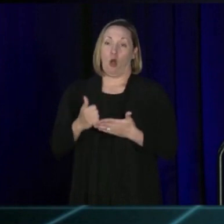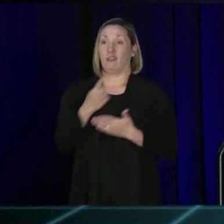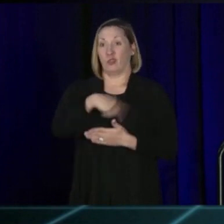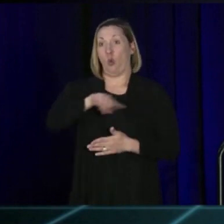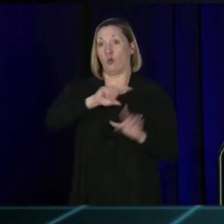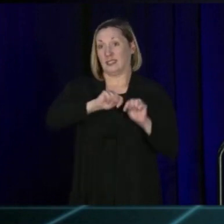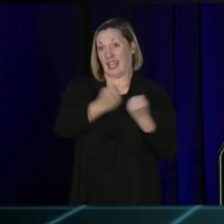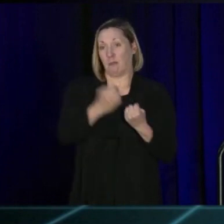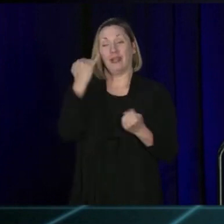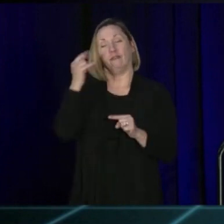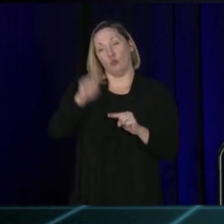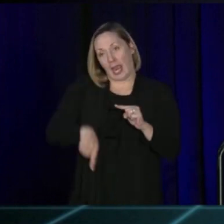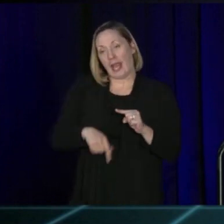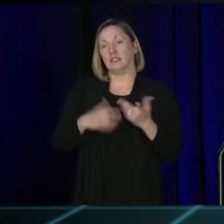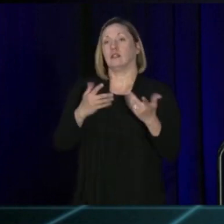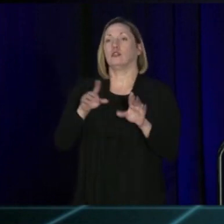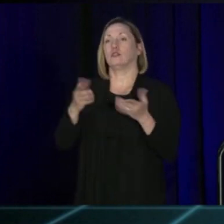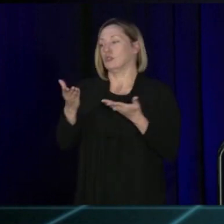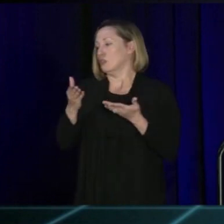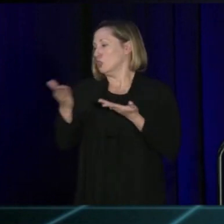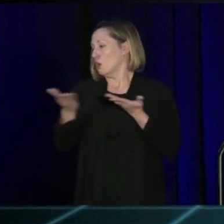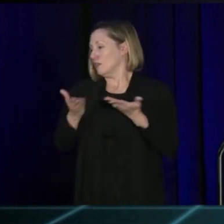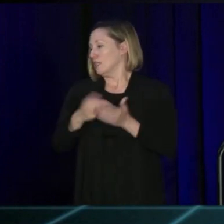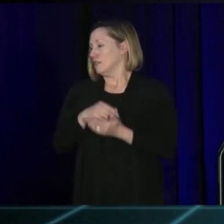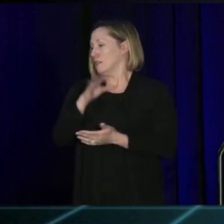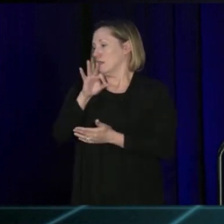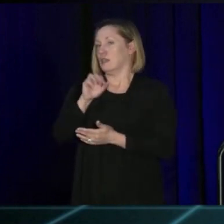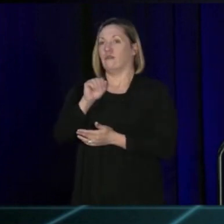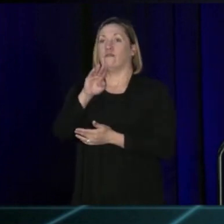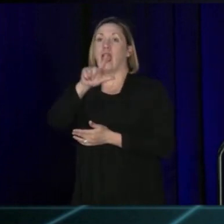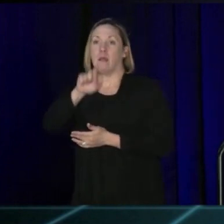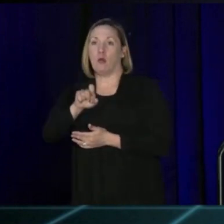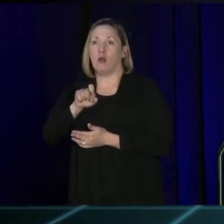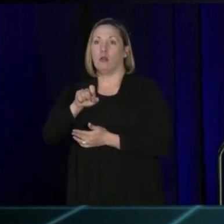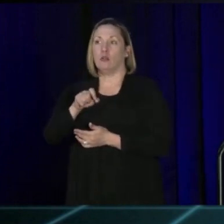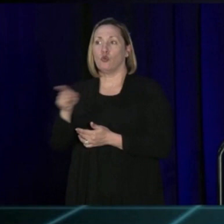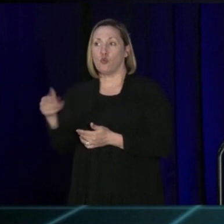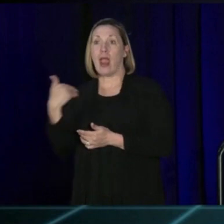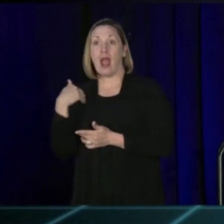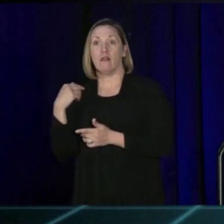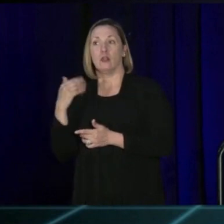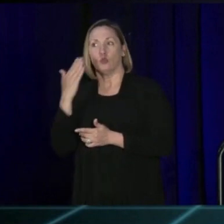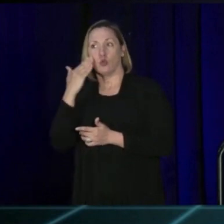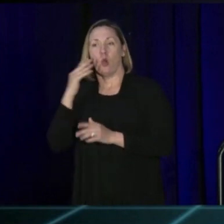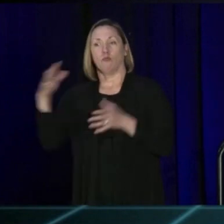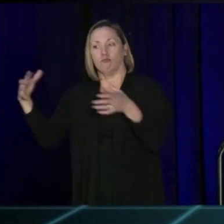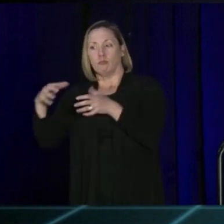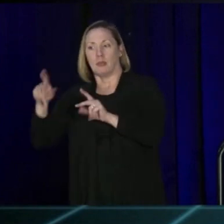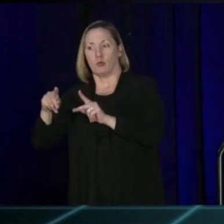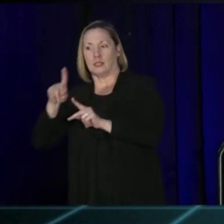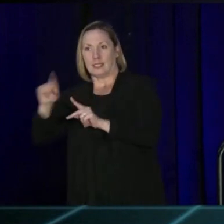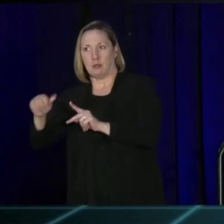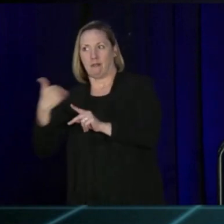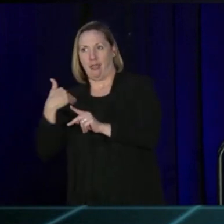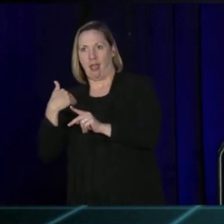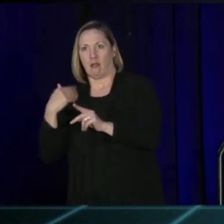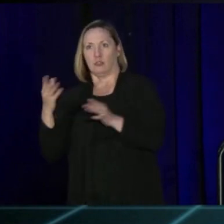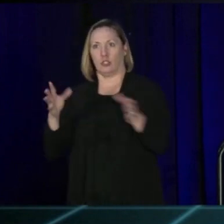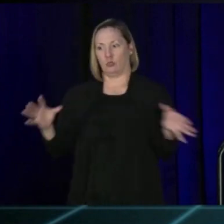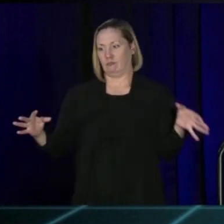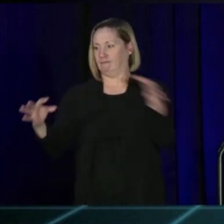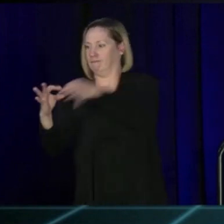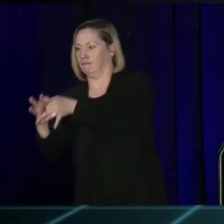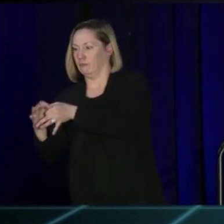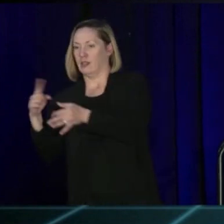that, there's also services like Fable that can connect you with people with disabilities, and they can provide useful feedback on what needs improvement within the